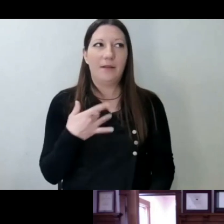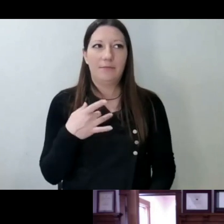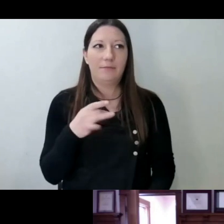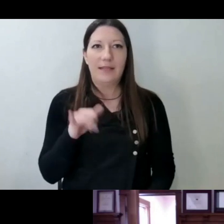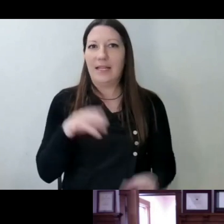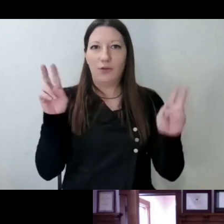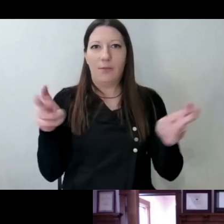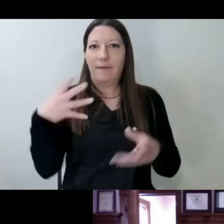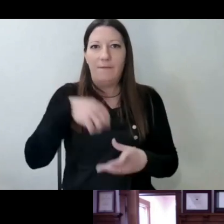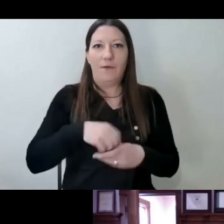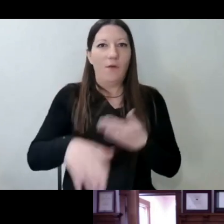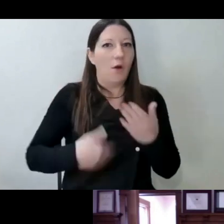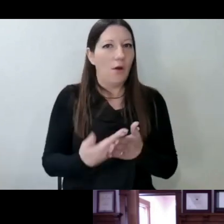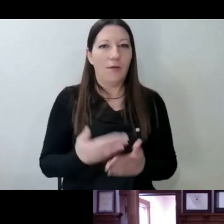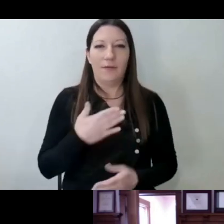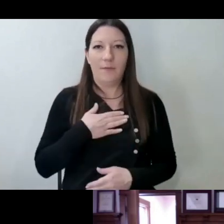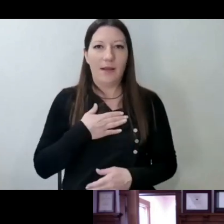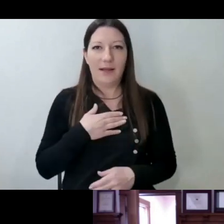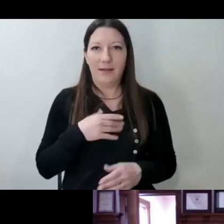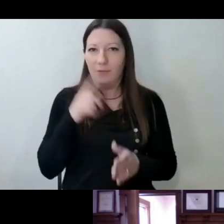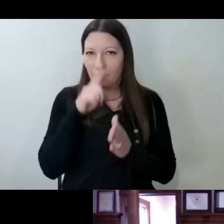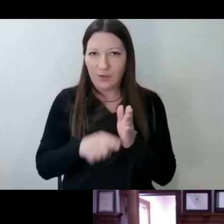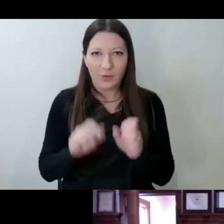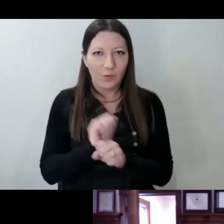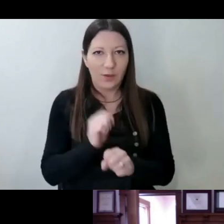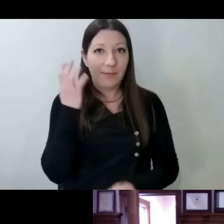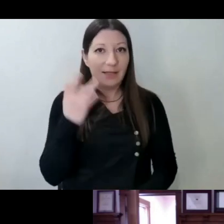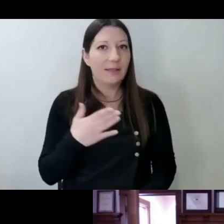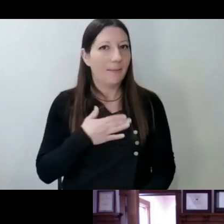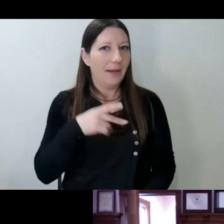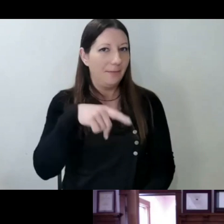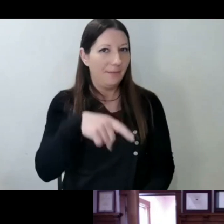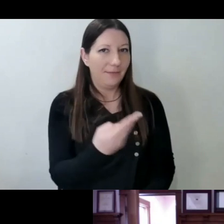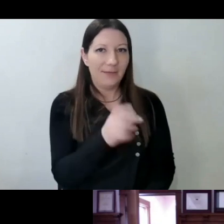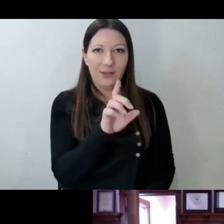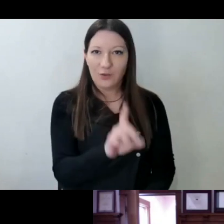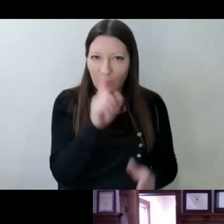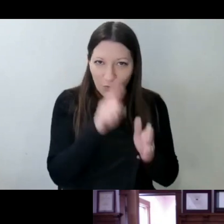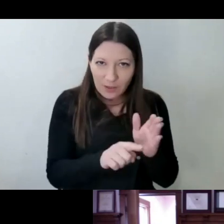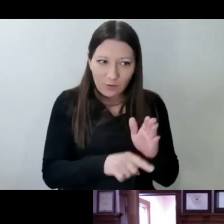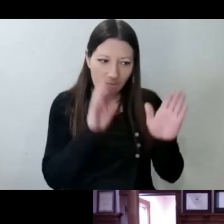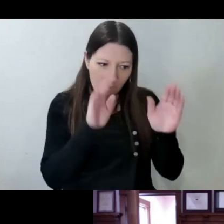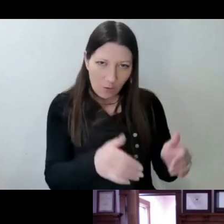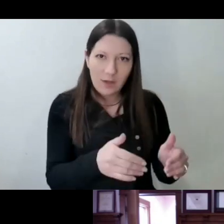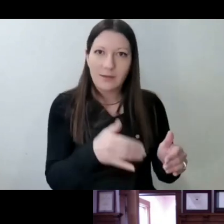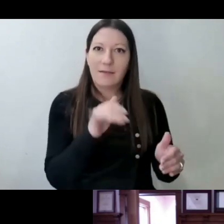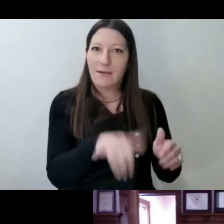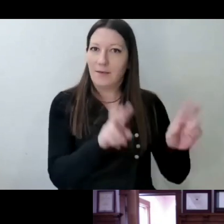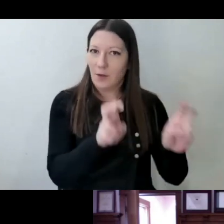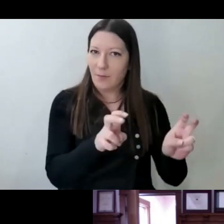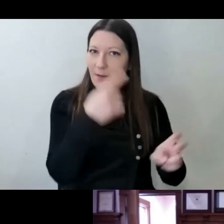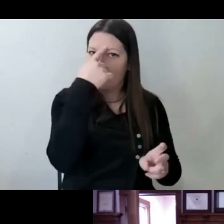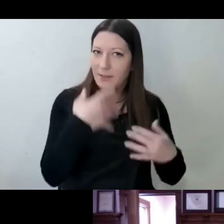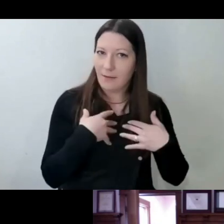my doctoral research is very much grounded in mental health and looking at how mental health is represented and how mental illness